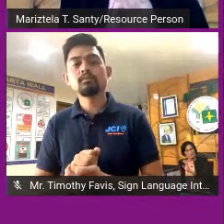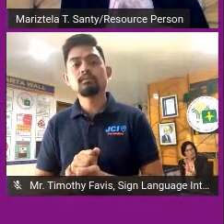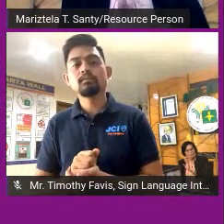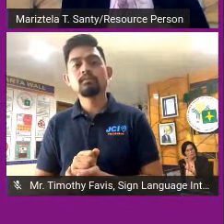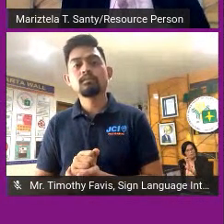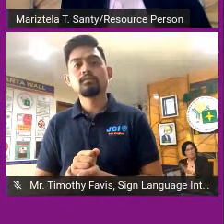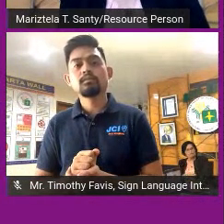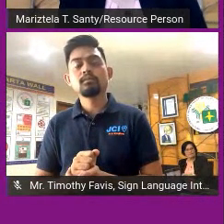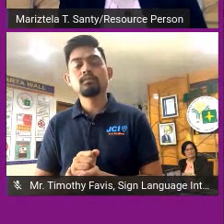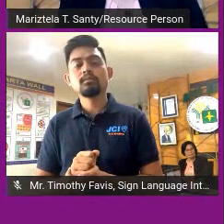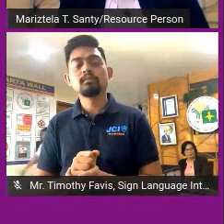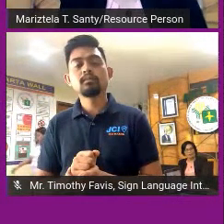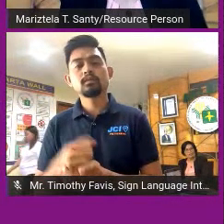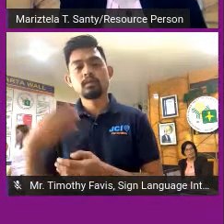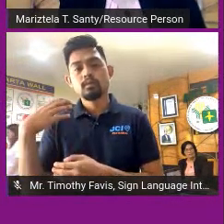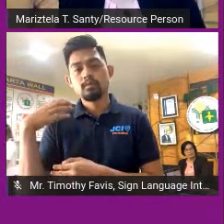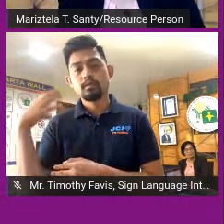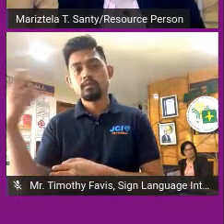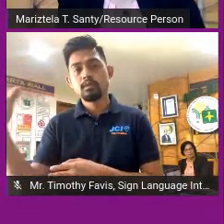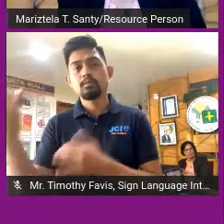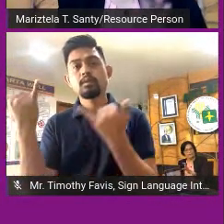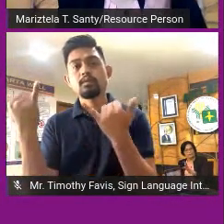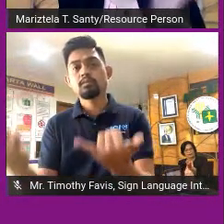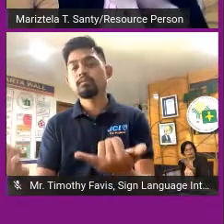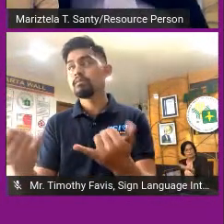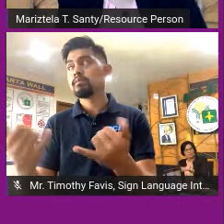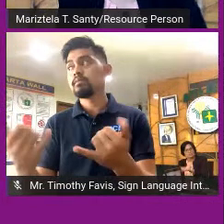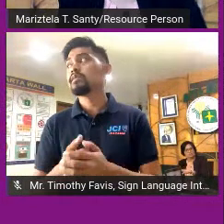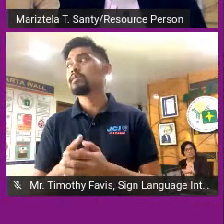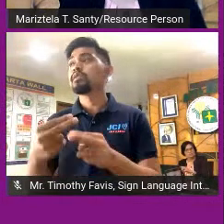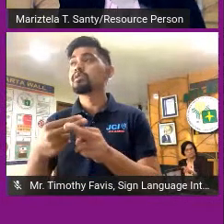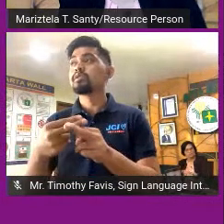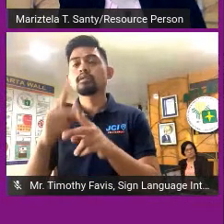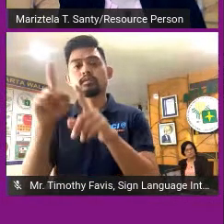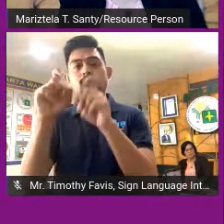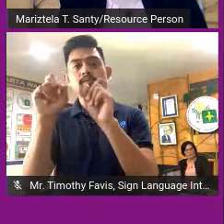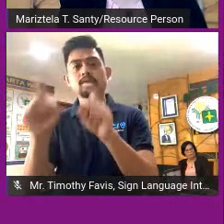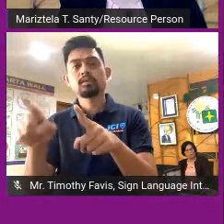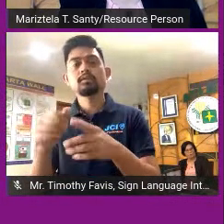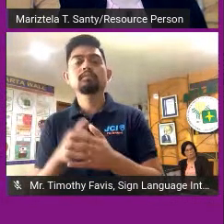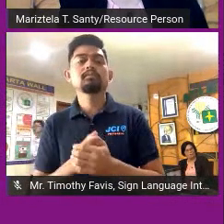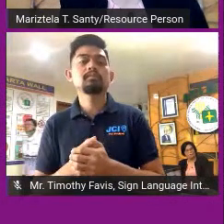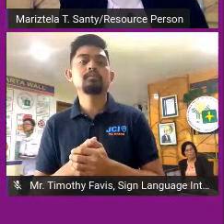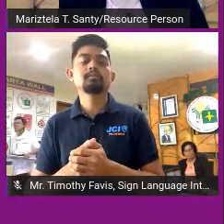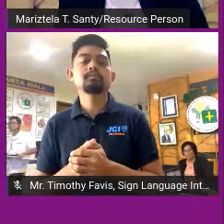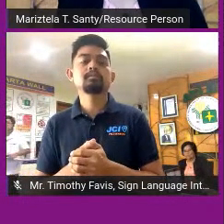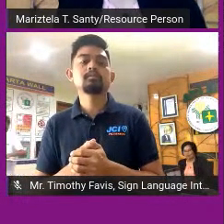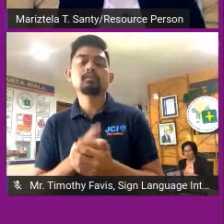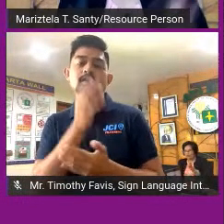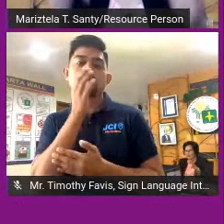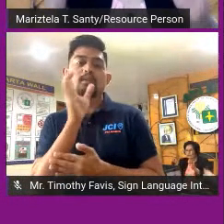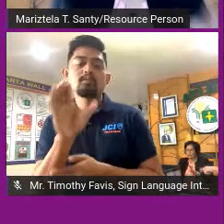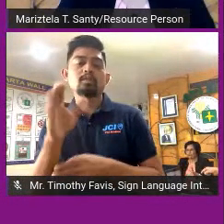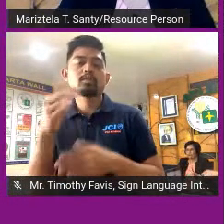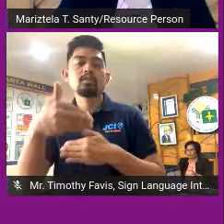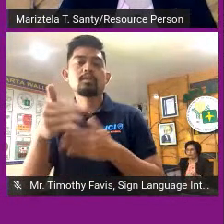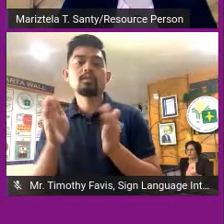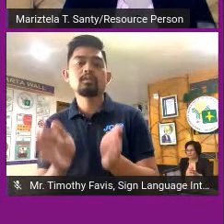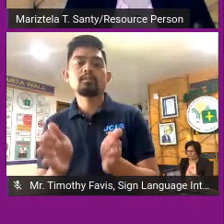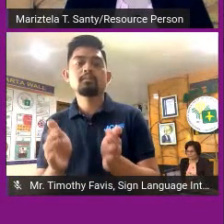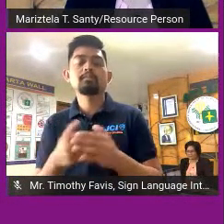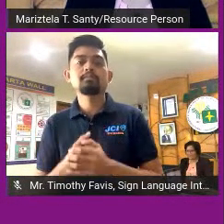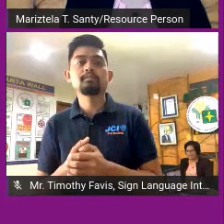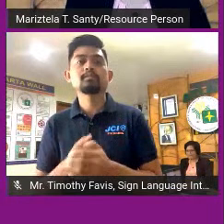as your commitment today. Ano po, may short questions kita, ipopost nyo na lang po. Yes po. So, ito po